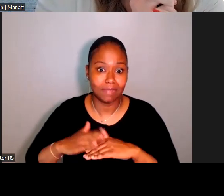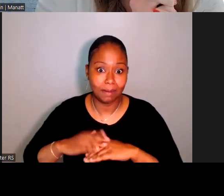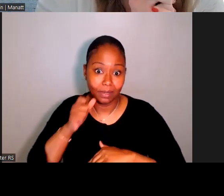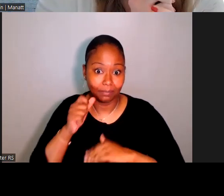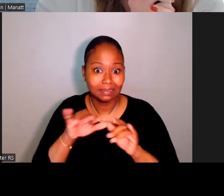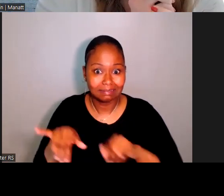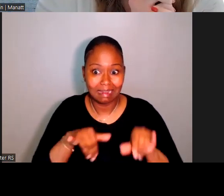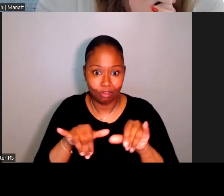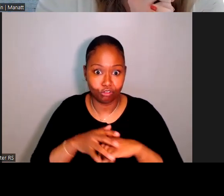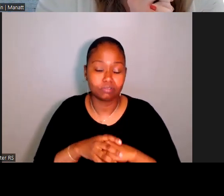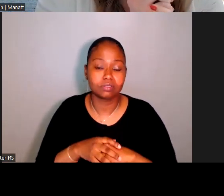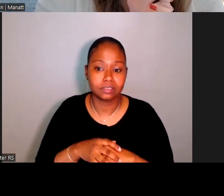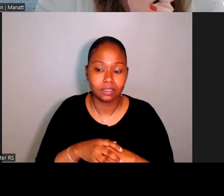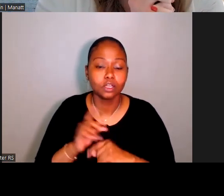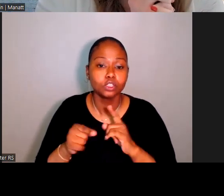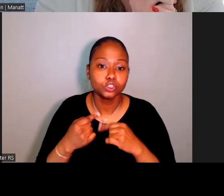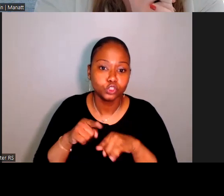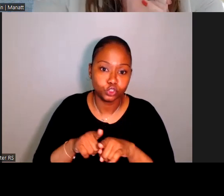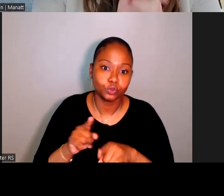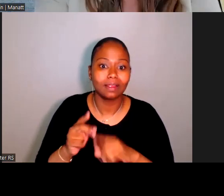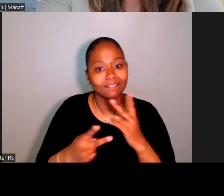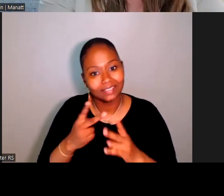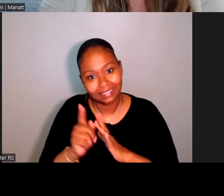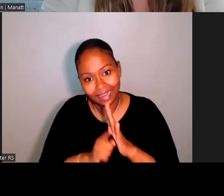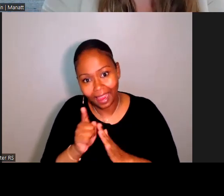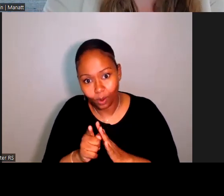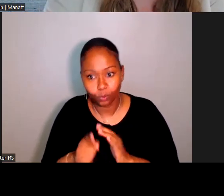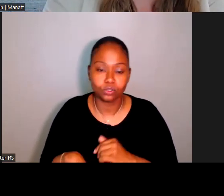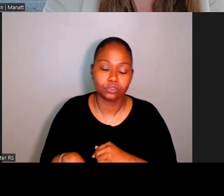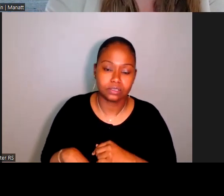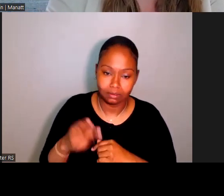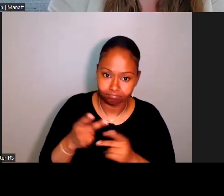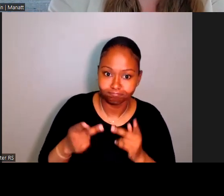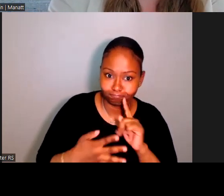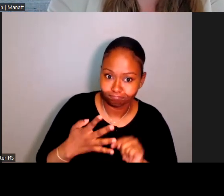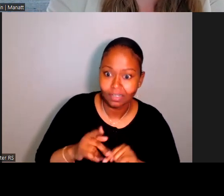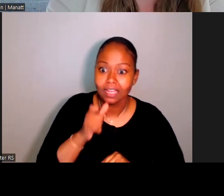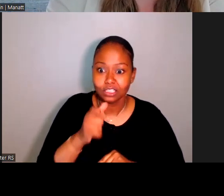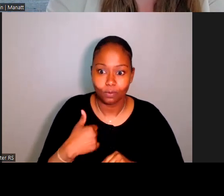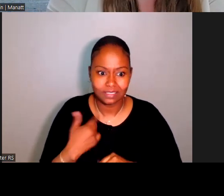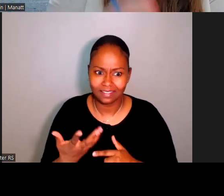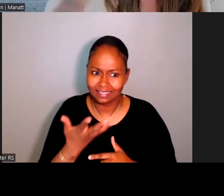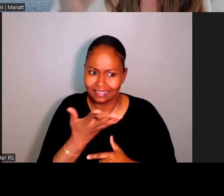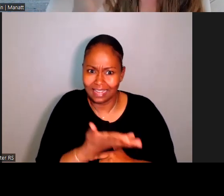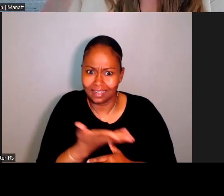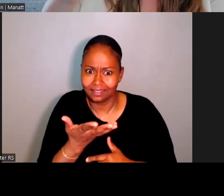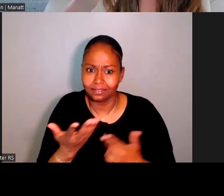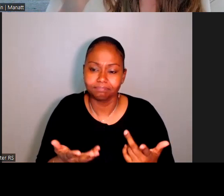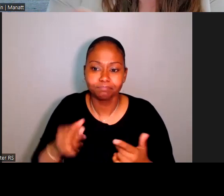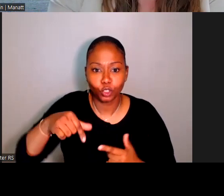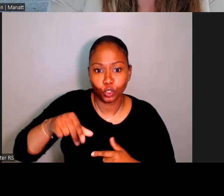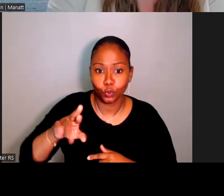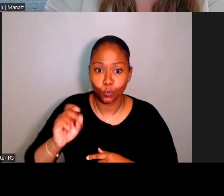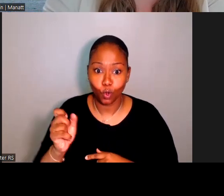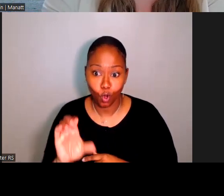simultaneous visitors, visiting hours, and locations of visitation. So I will say this is a kind of a two-part recommendation, and it's important because those